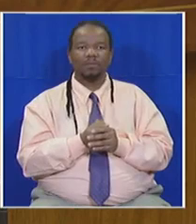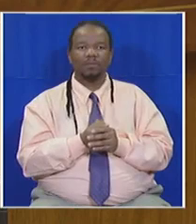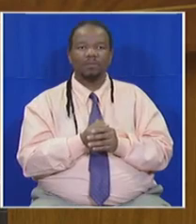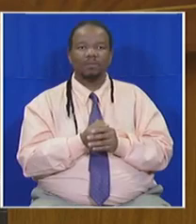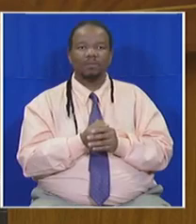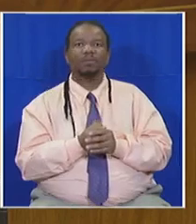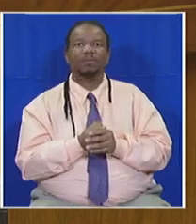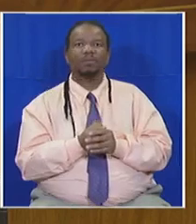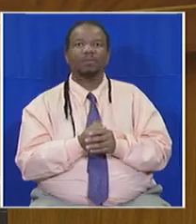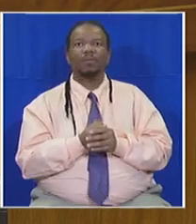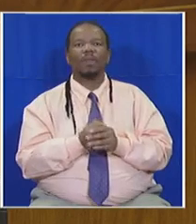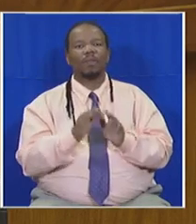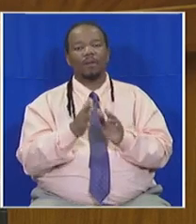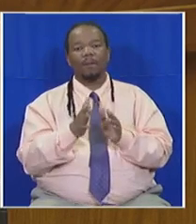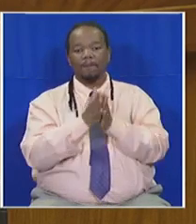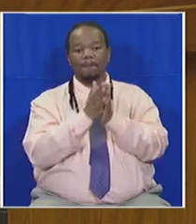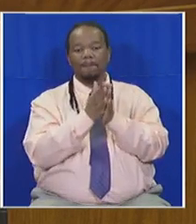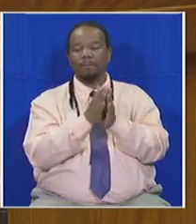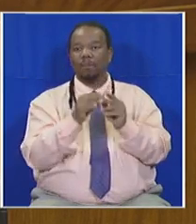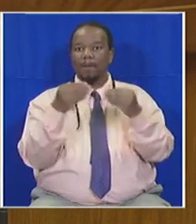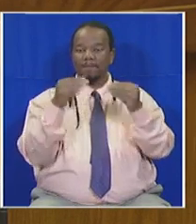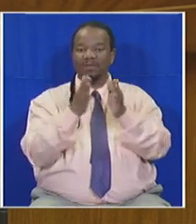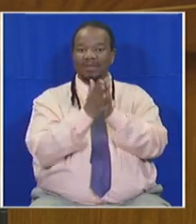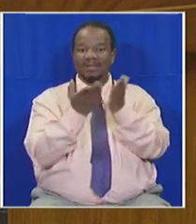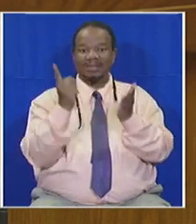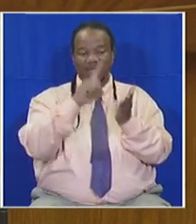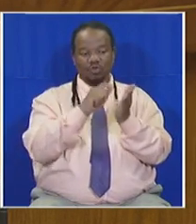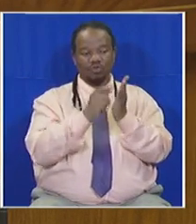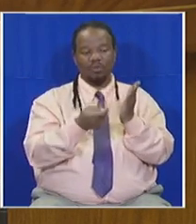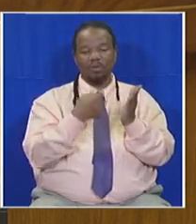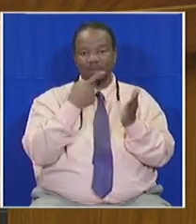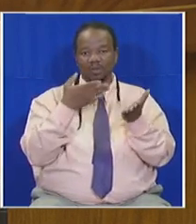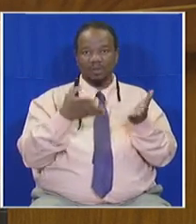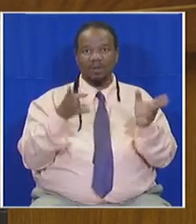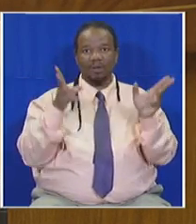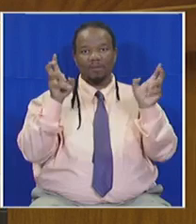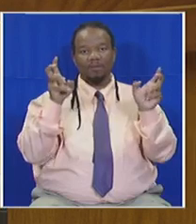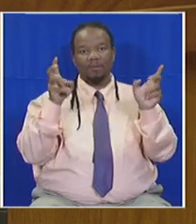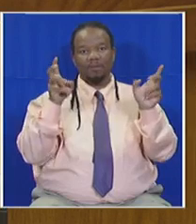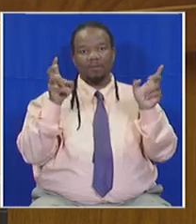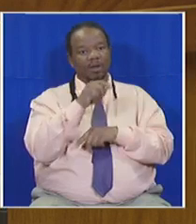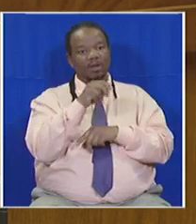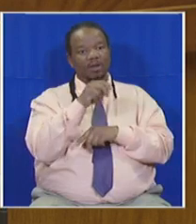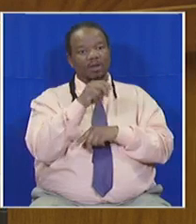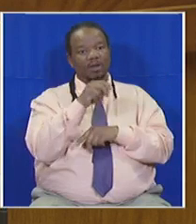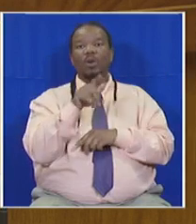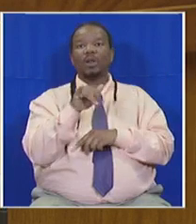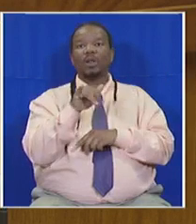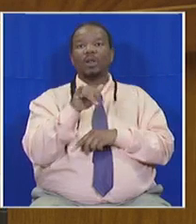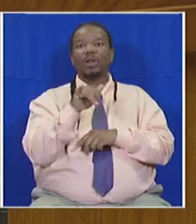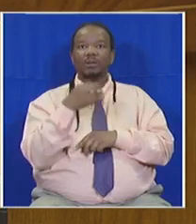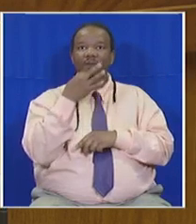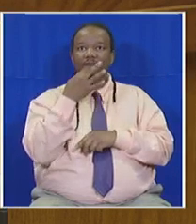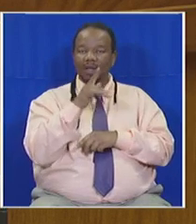The business day captures this in the following words. Quote, Trollip recalled Boban on Tuesday after months of